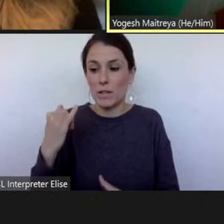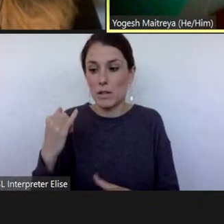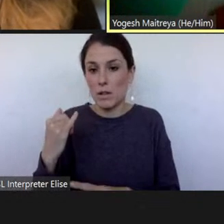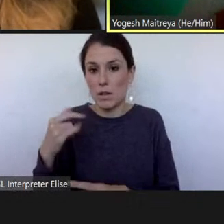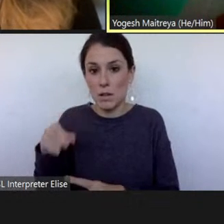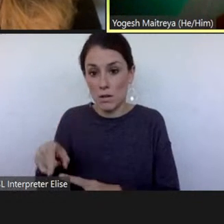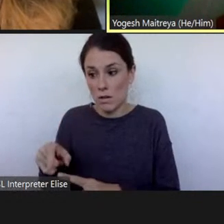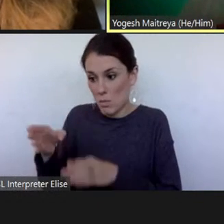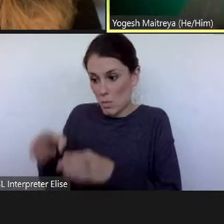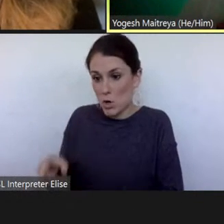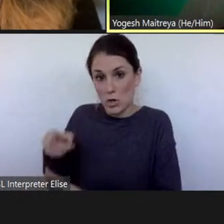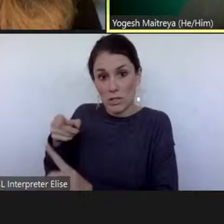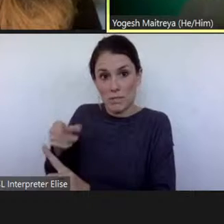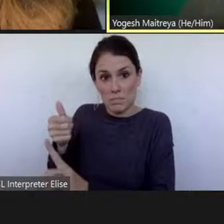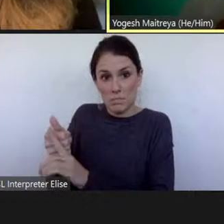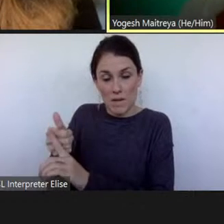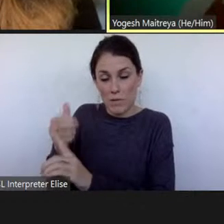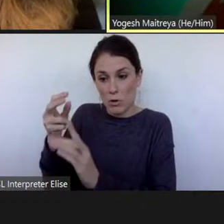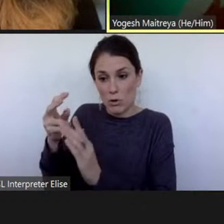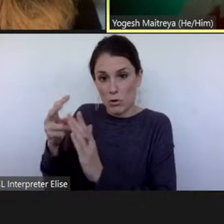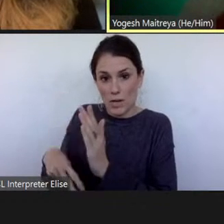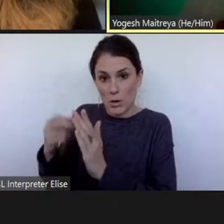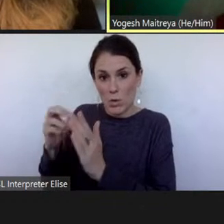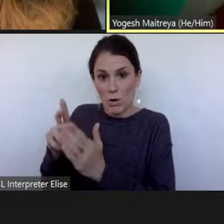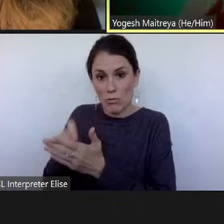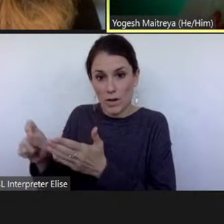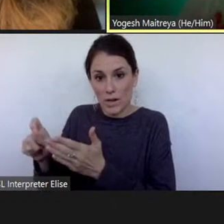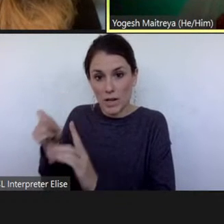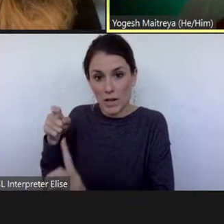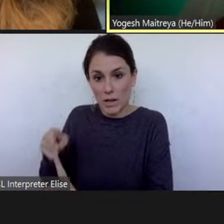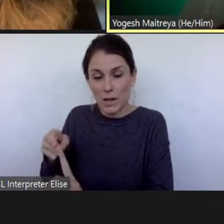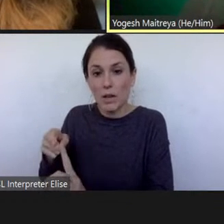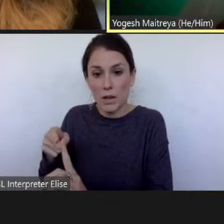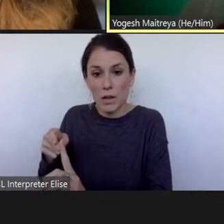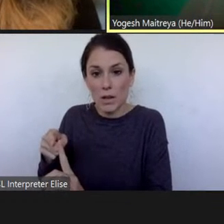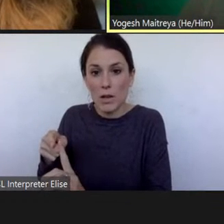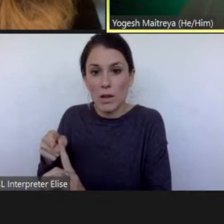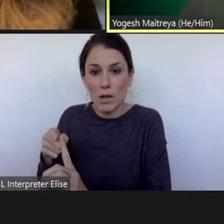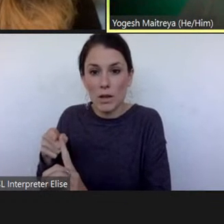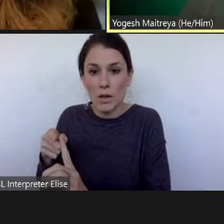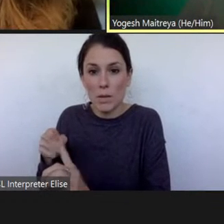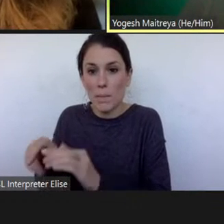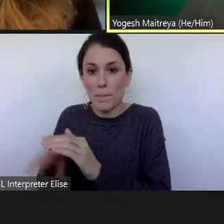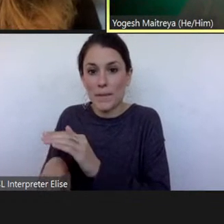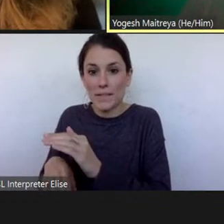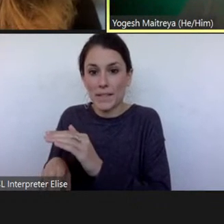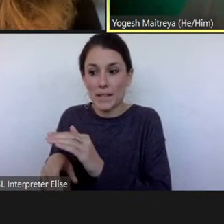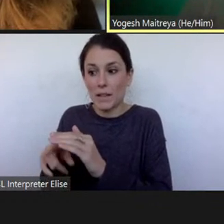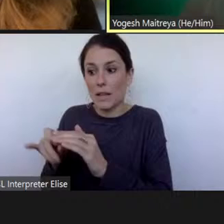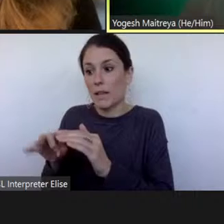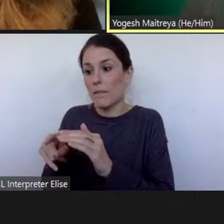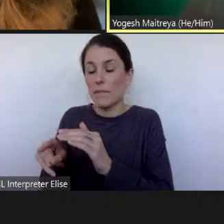us would attempt to read or write, basically pursue